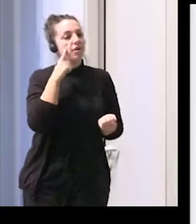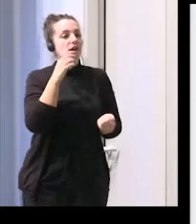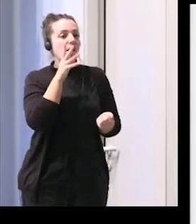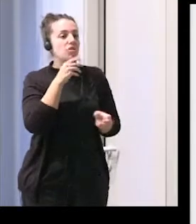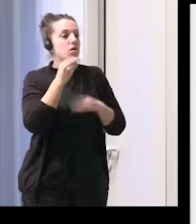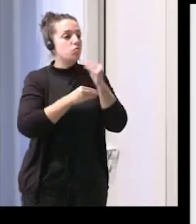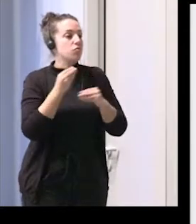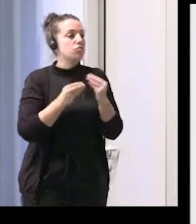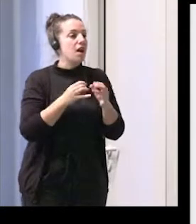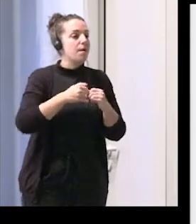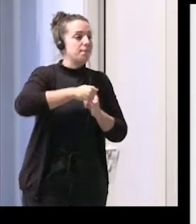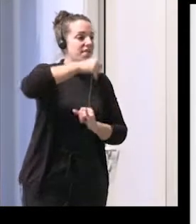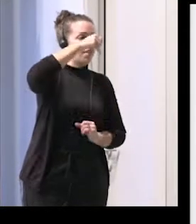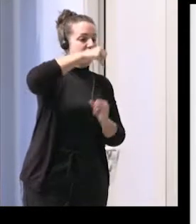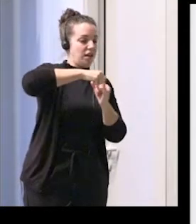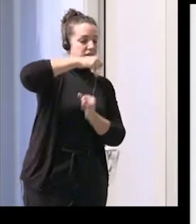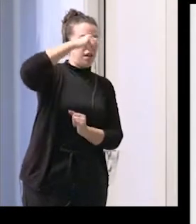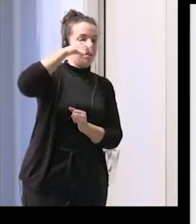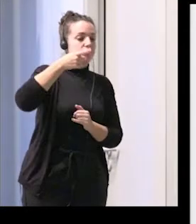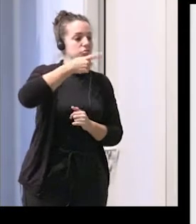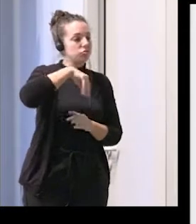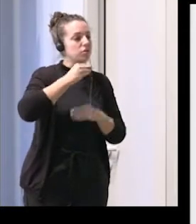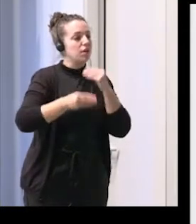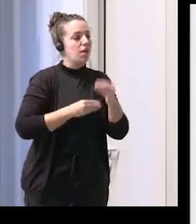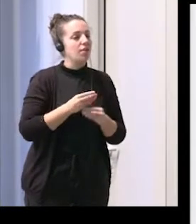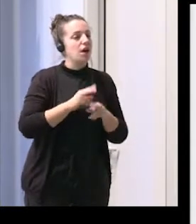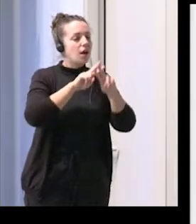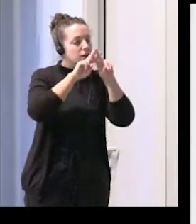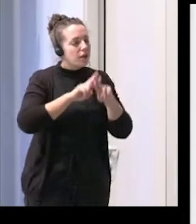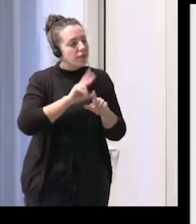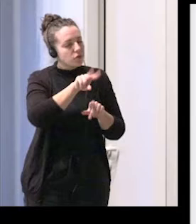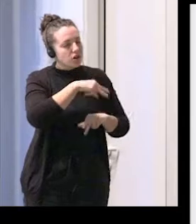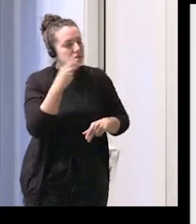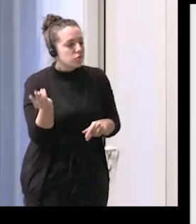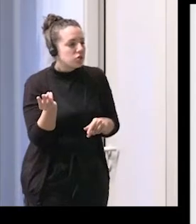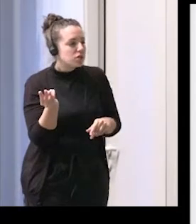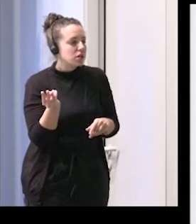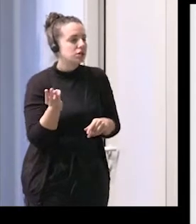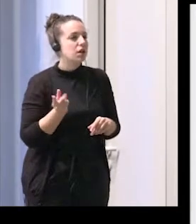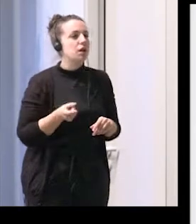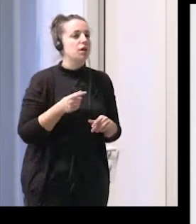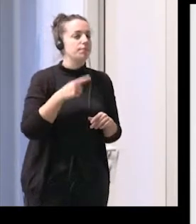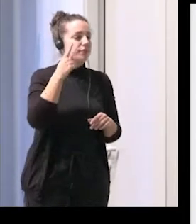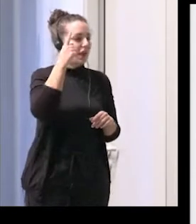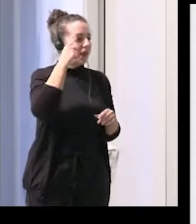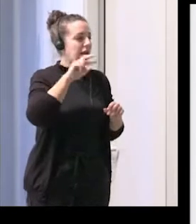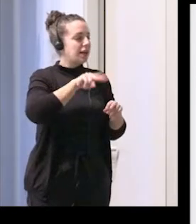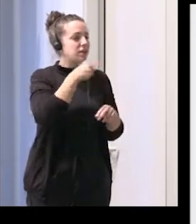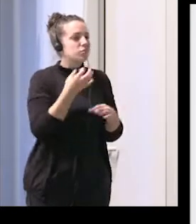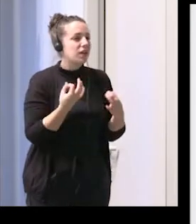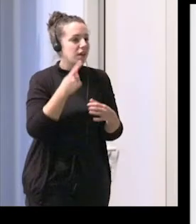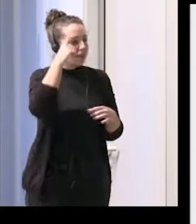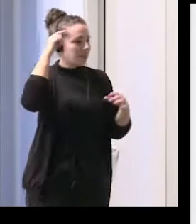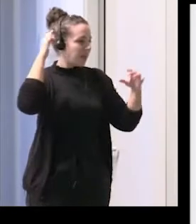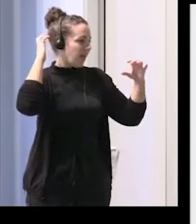measures. And we've done this looking at responses from each ear in the brainstem, but today I want to just concentrate on activity